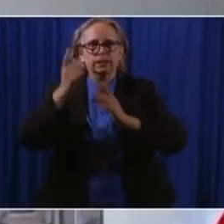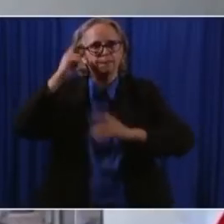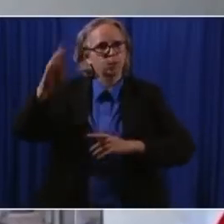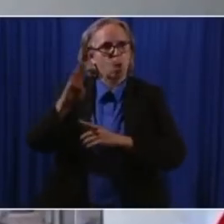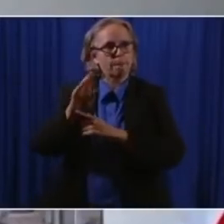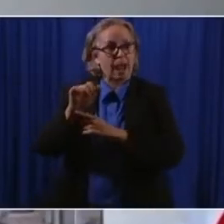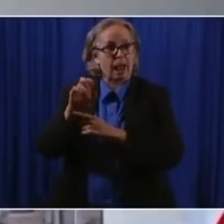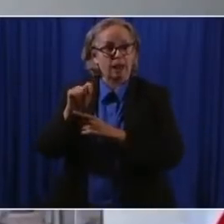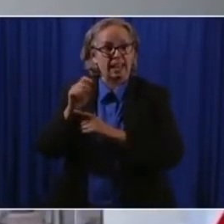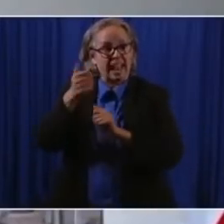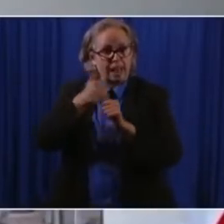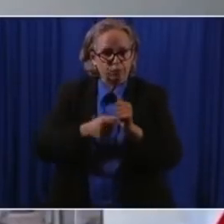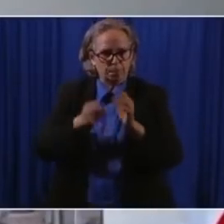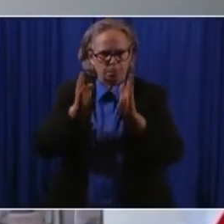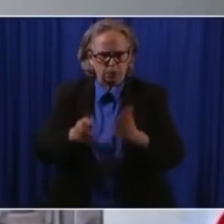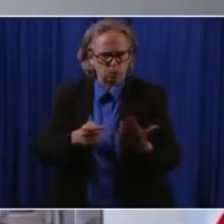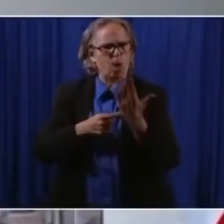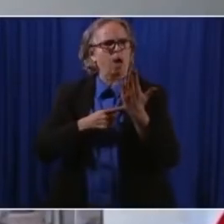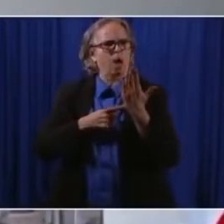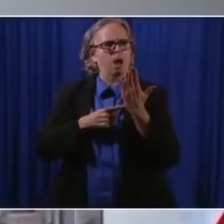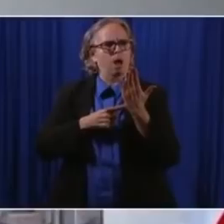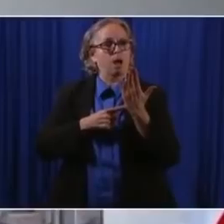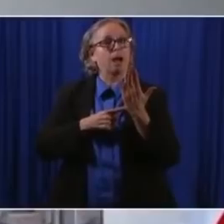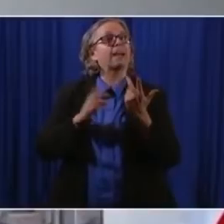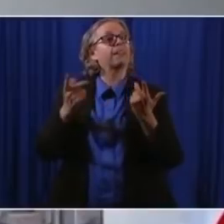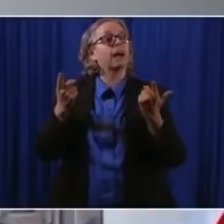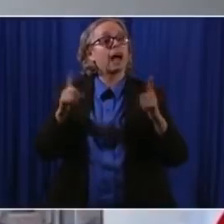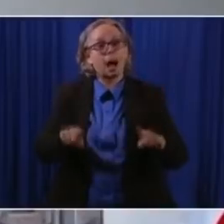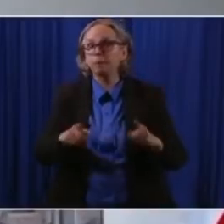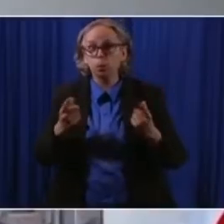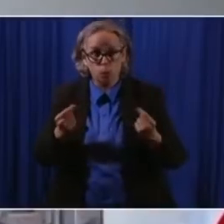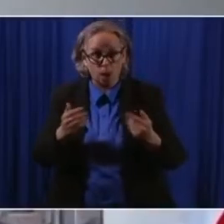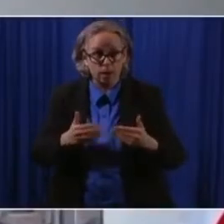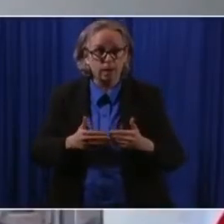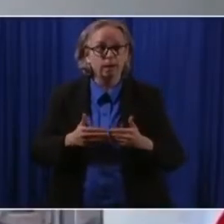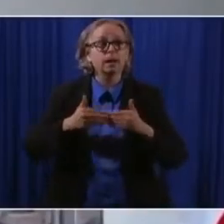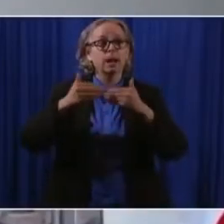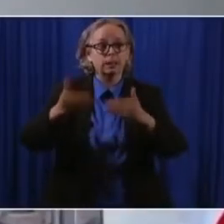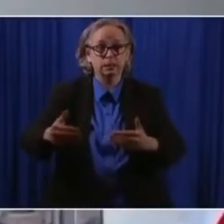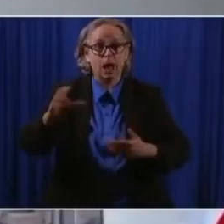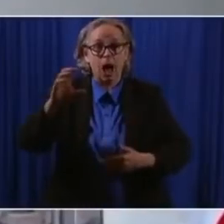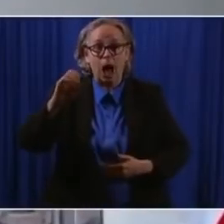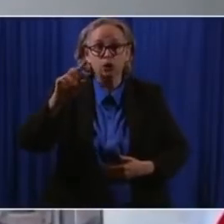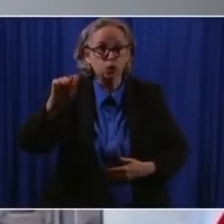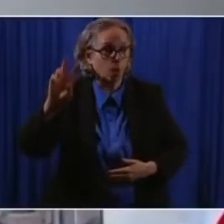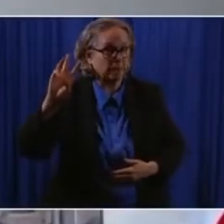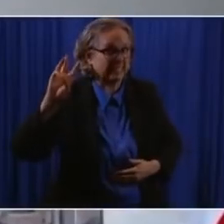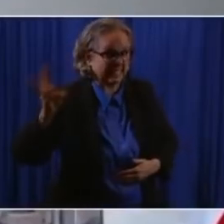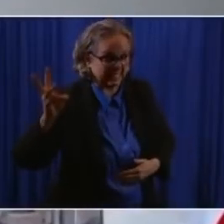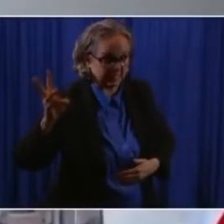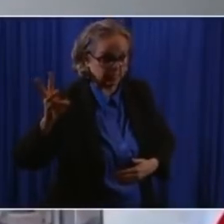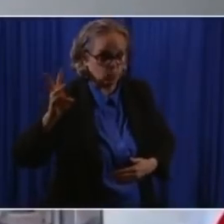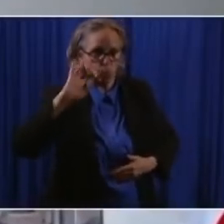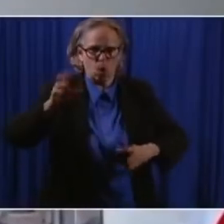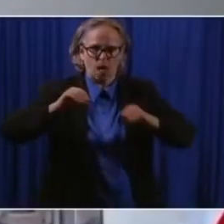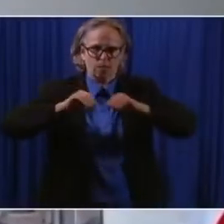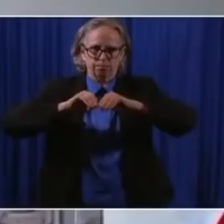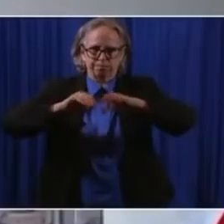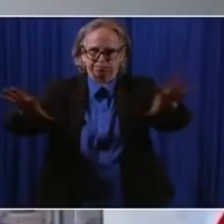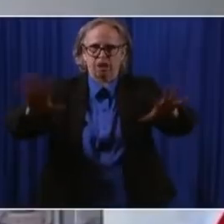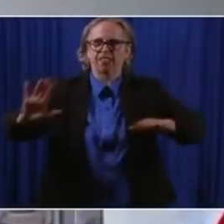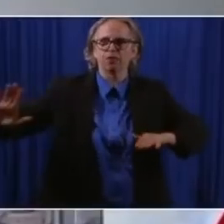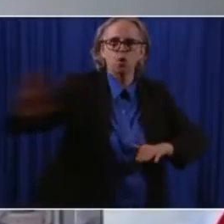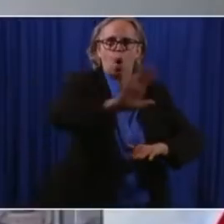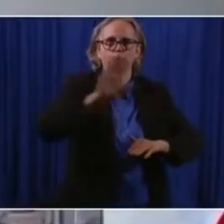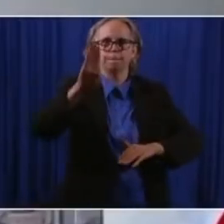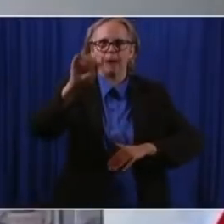on October the 6th, then your ballot will be mailed to you, and you'll have nearly a month to fill it out,